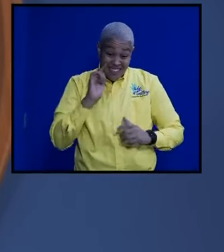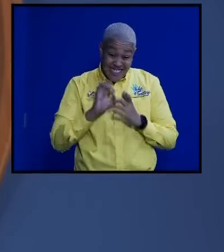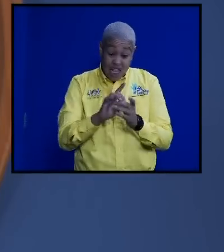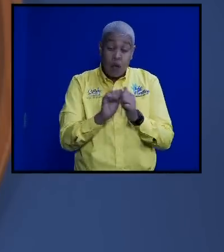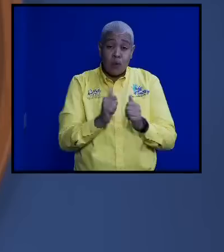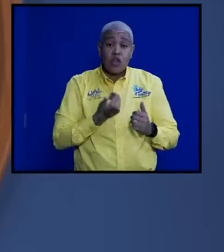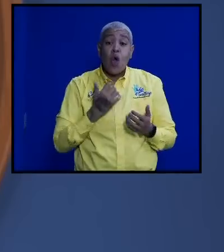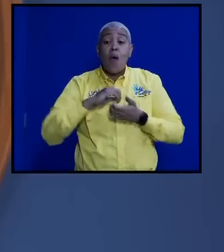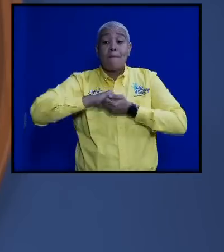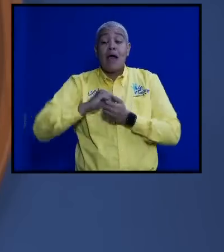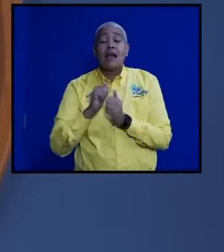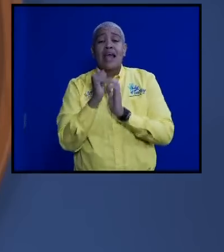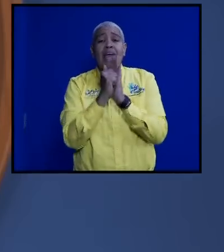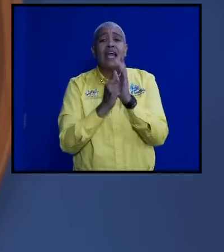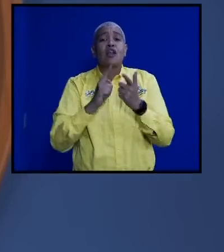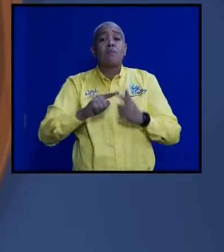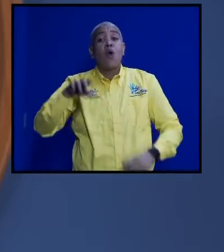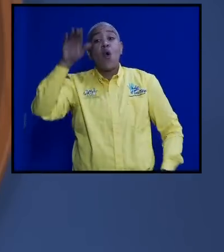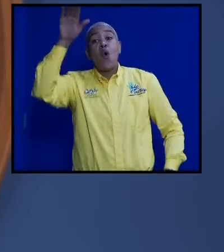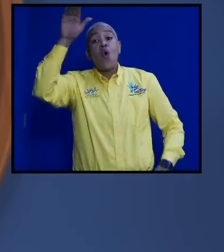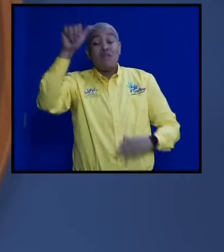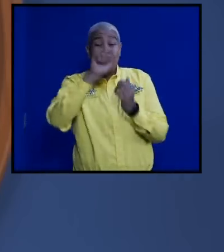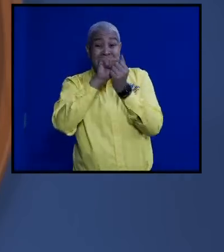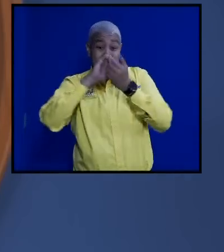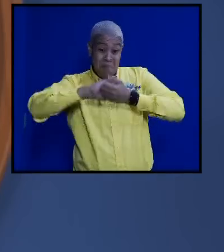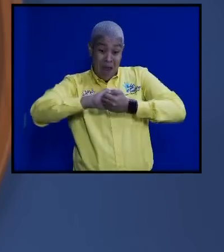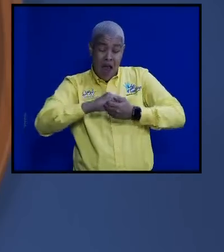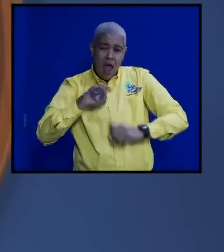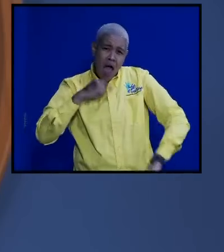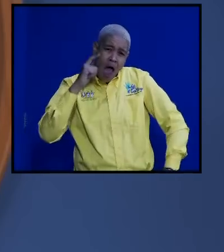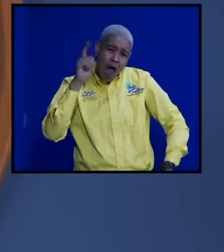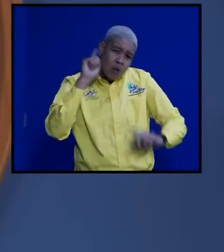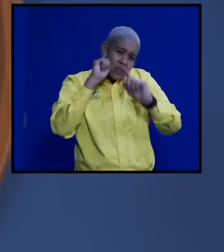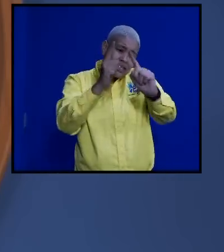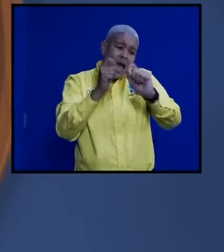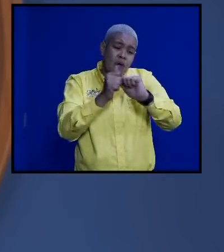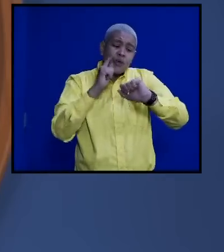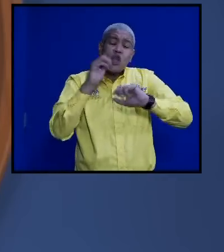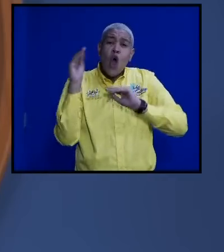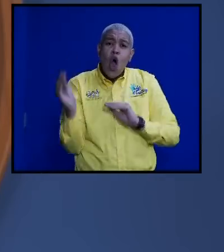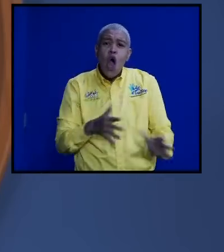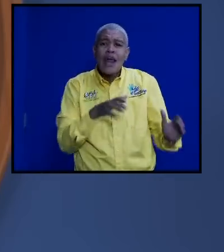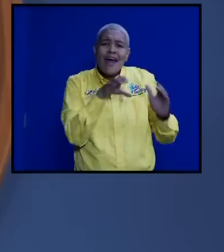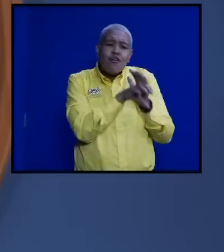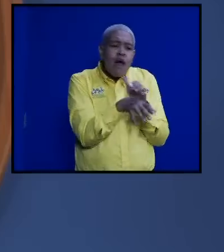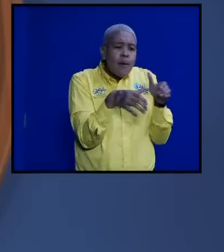partner agencies and overseas partners, we have been targeting the organized criminal